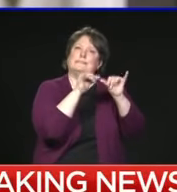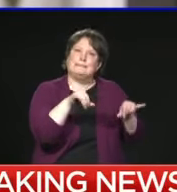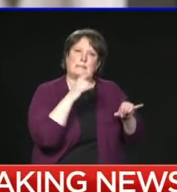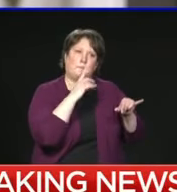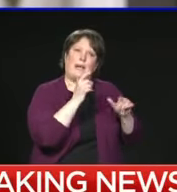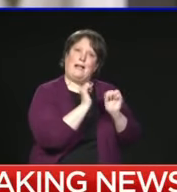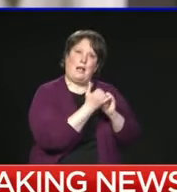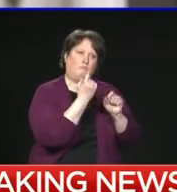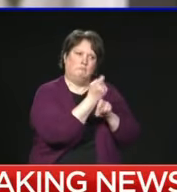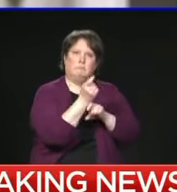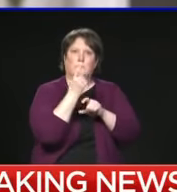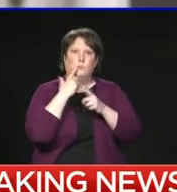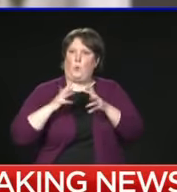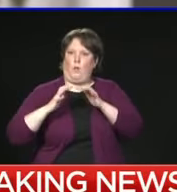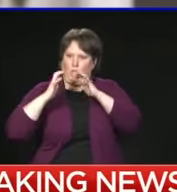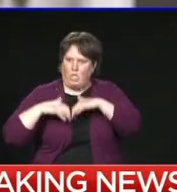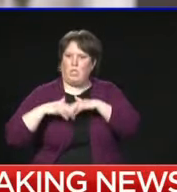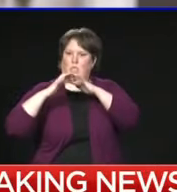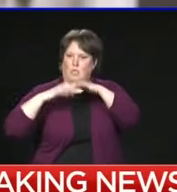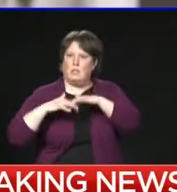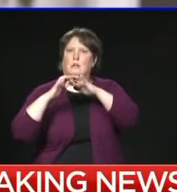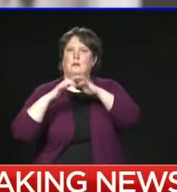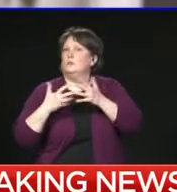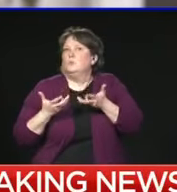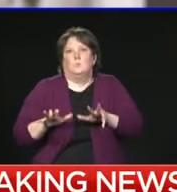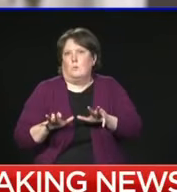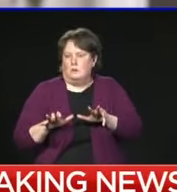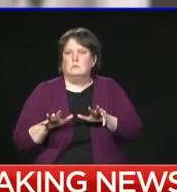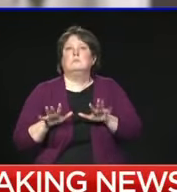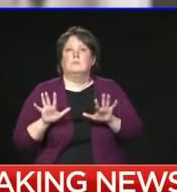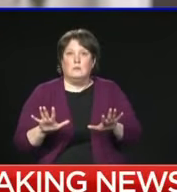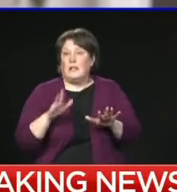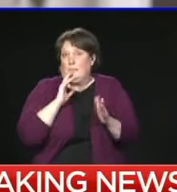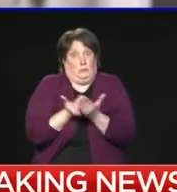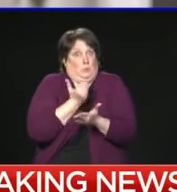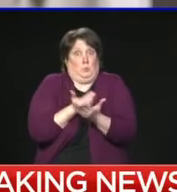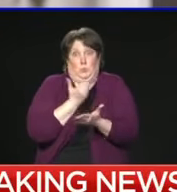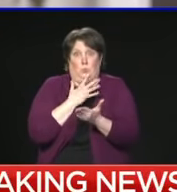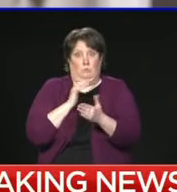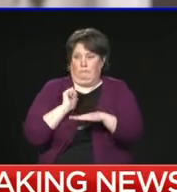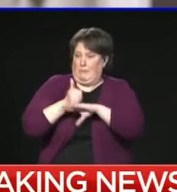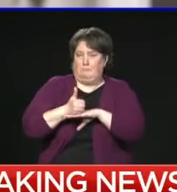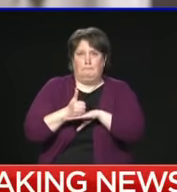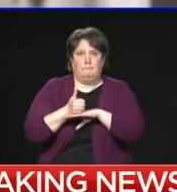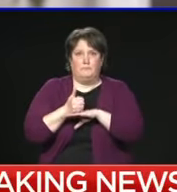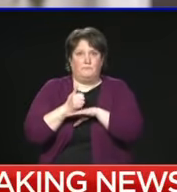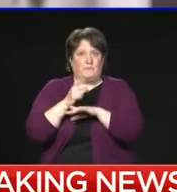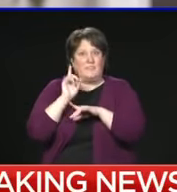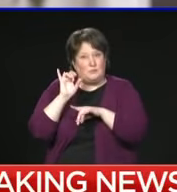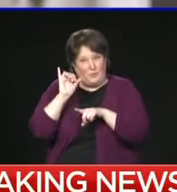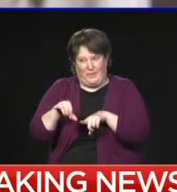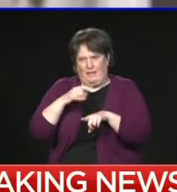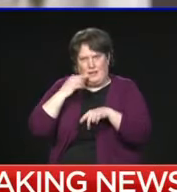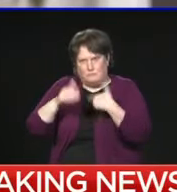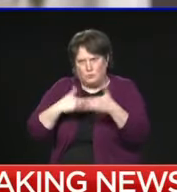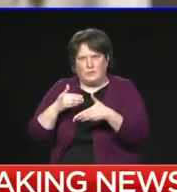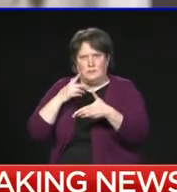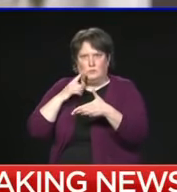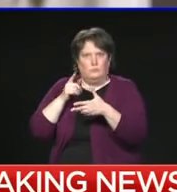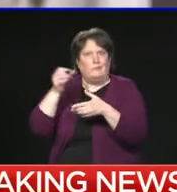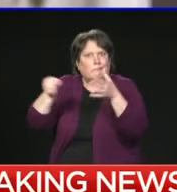Canadians, and that means doing things that government hasn't done before and scaling up our processes extremely